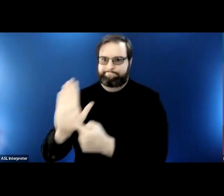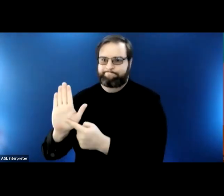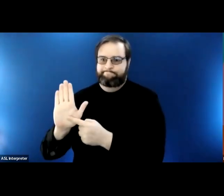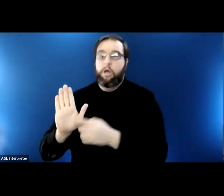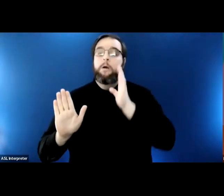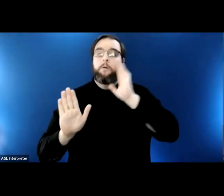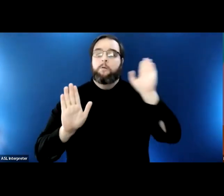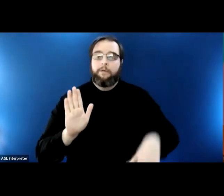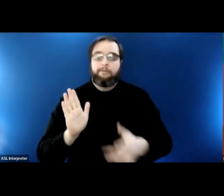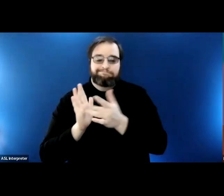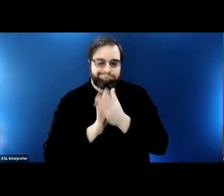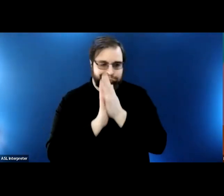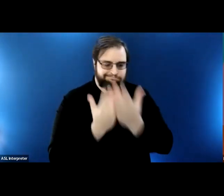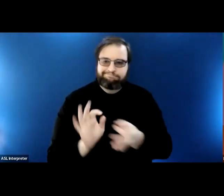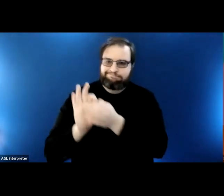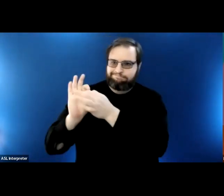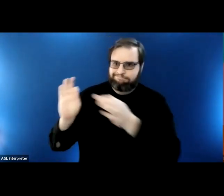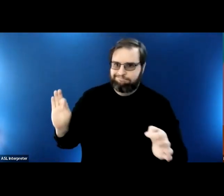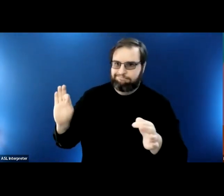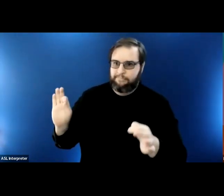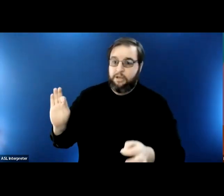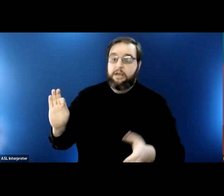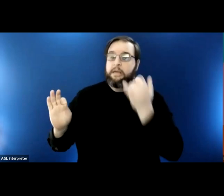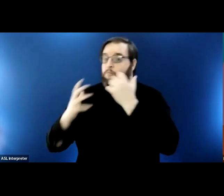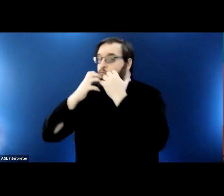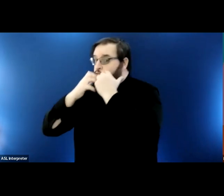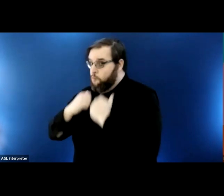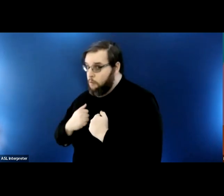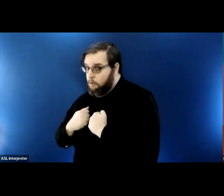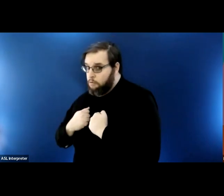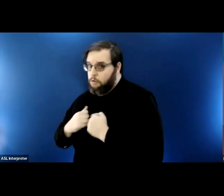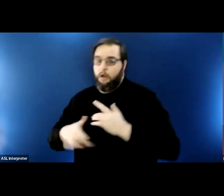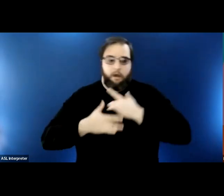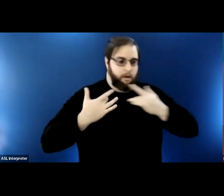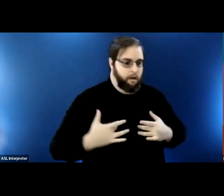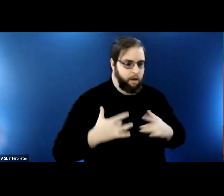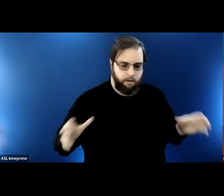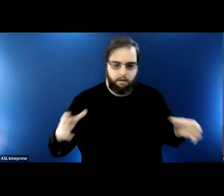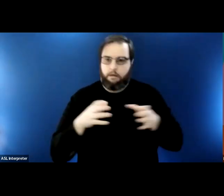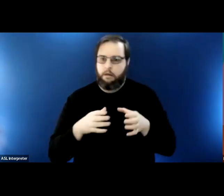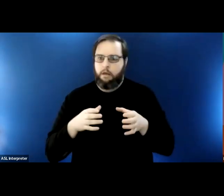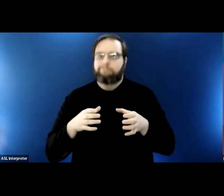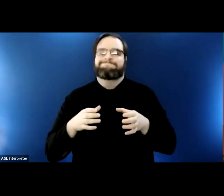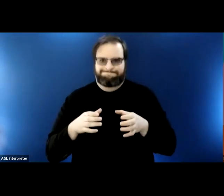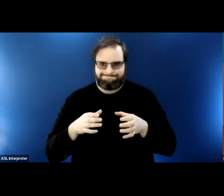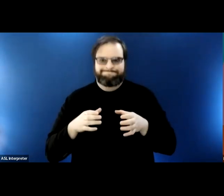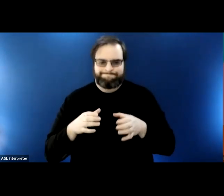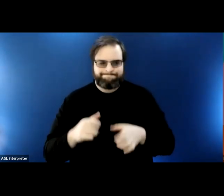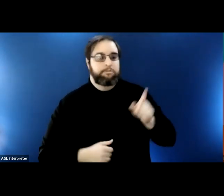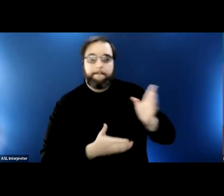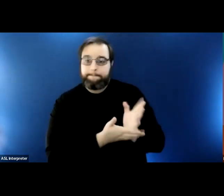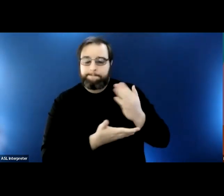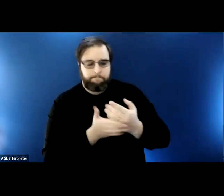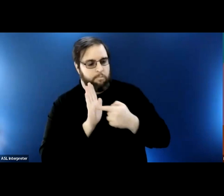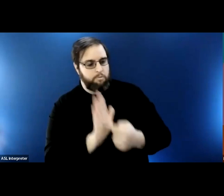one's treasure is, there his heart shall be also. President Biden's proposed budget reflects this administration's